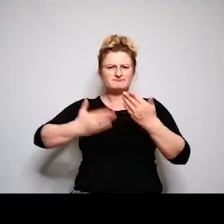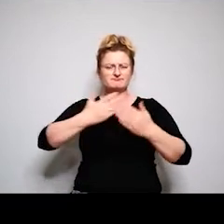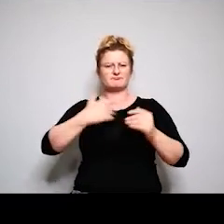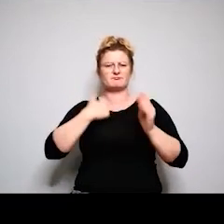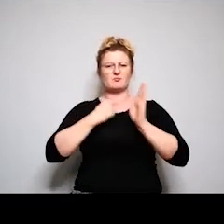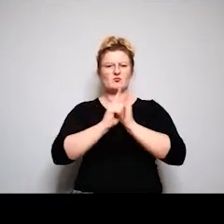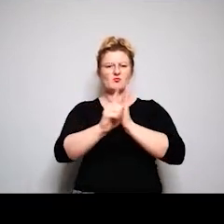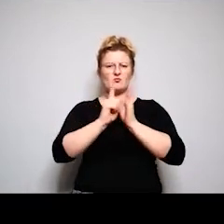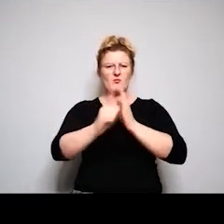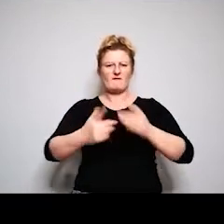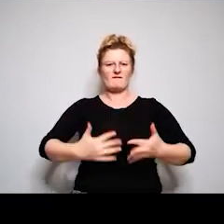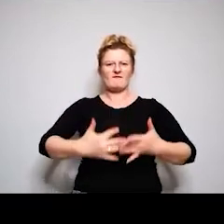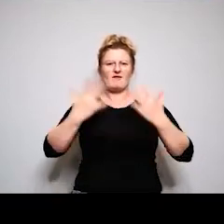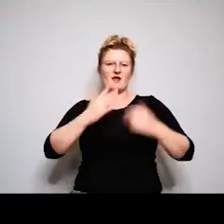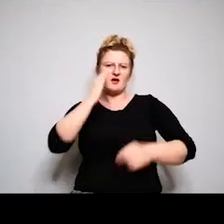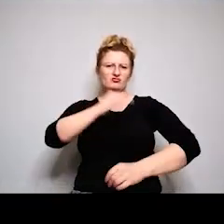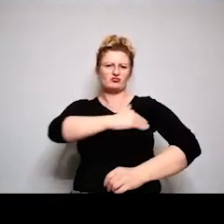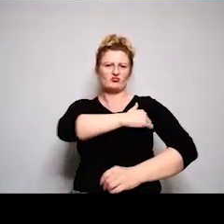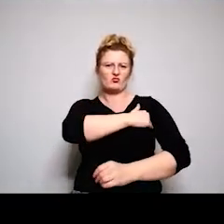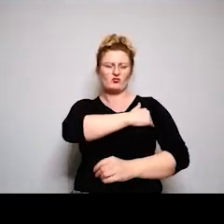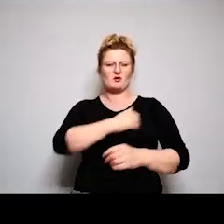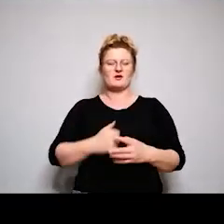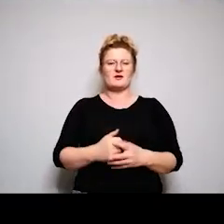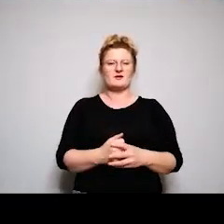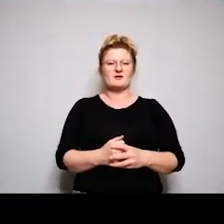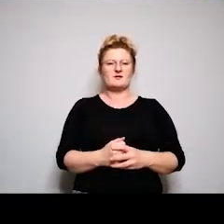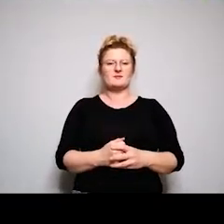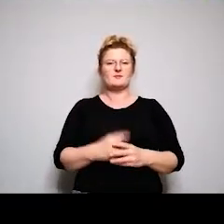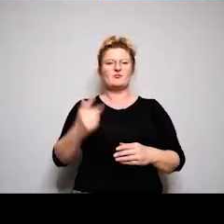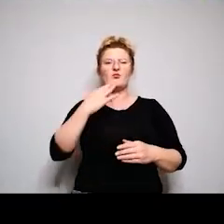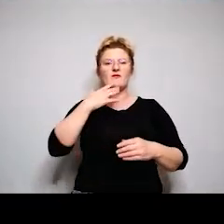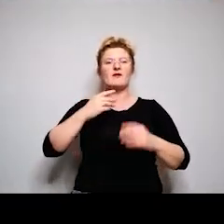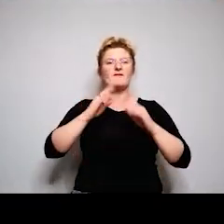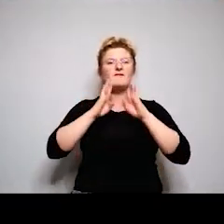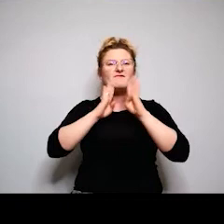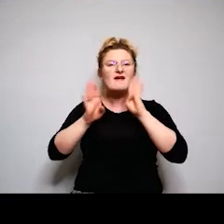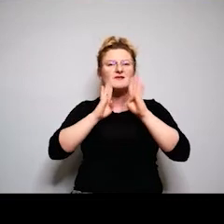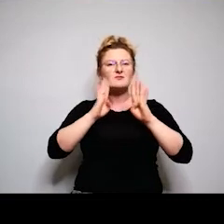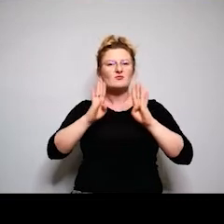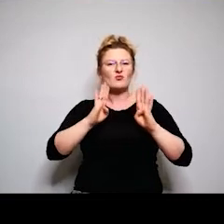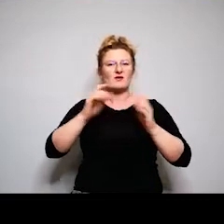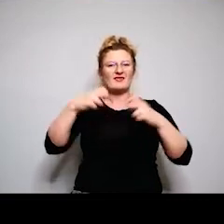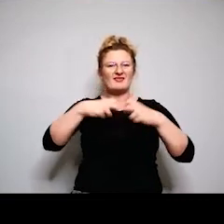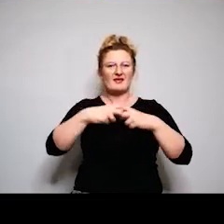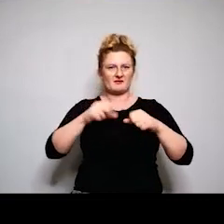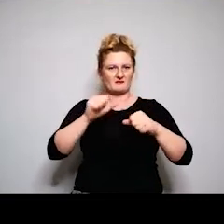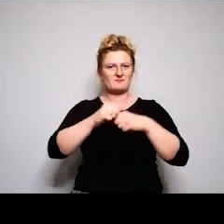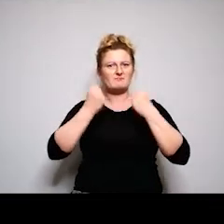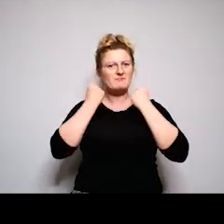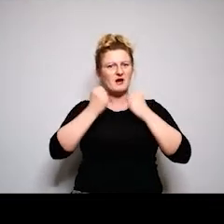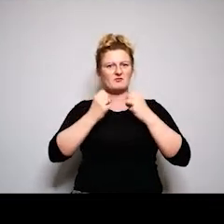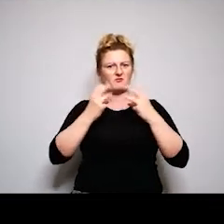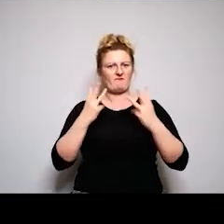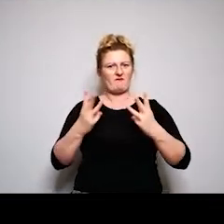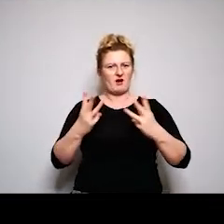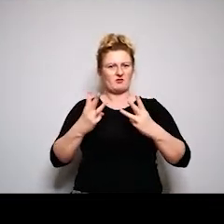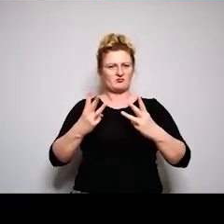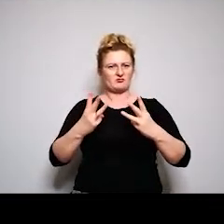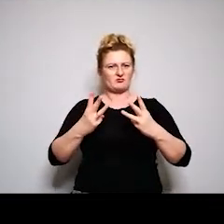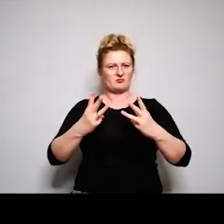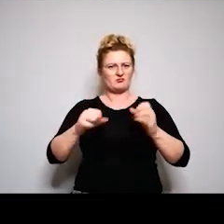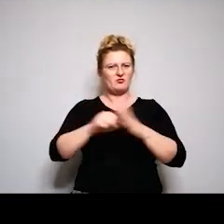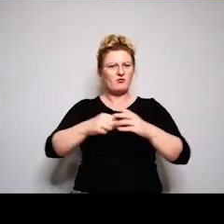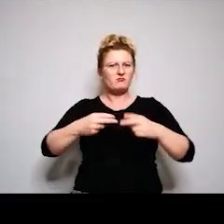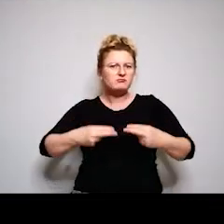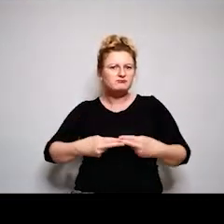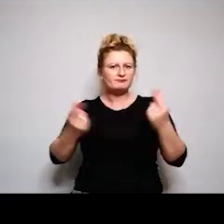It's a powerful tool. It reaches a lot of people. But I would say in societies as our society, still Latin America, mass